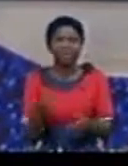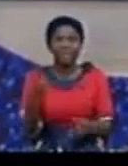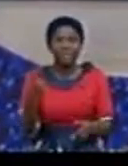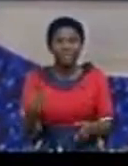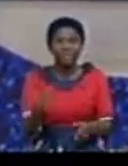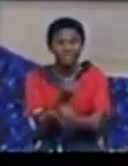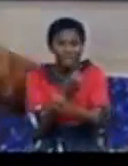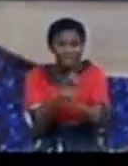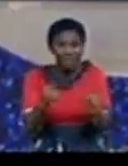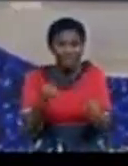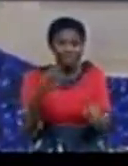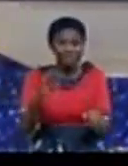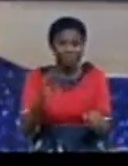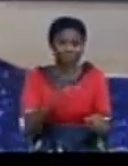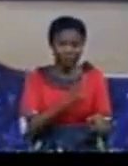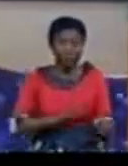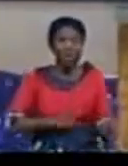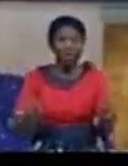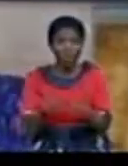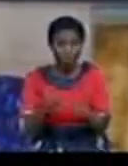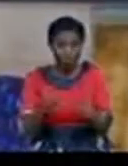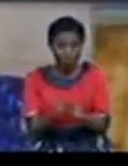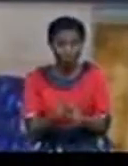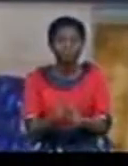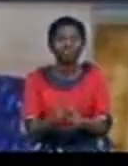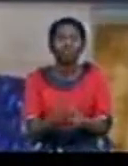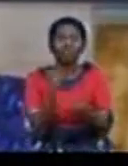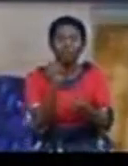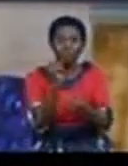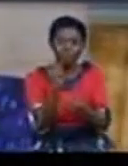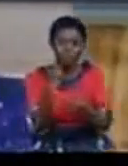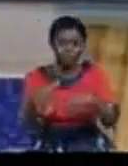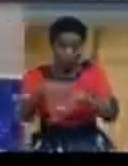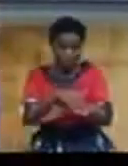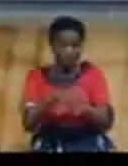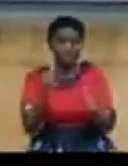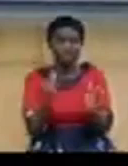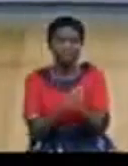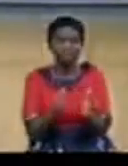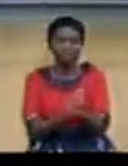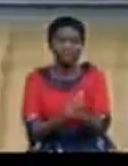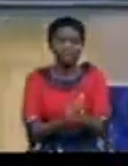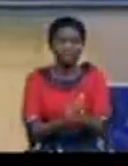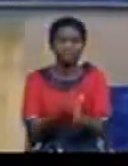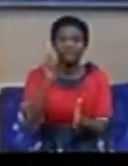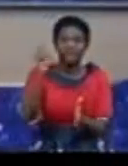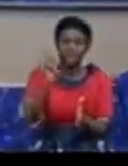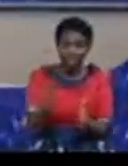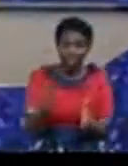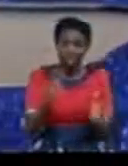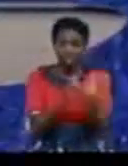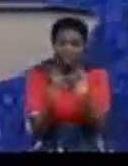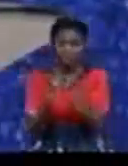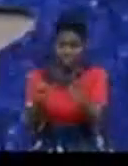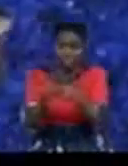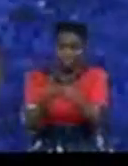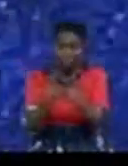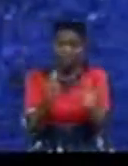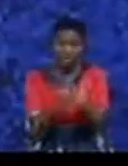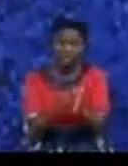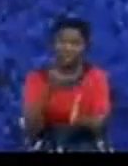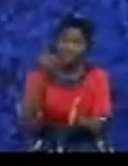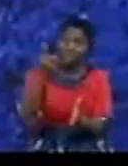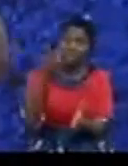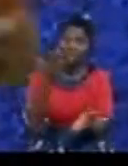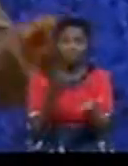Christ also covers that. Wherefore, Jesus also, that he might sanctify the